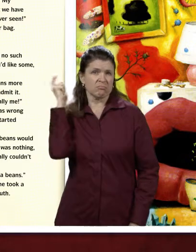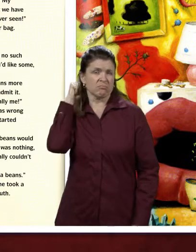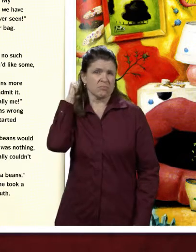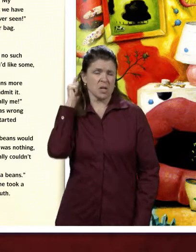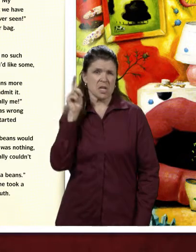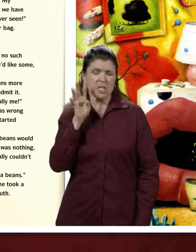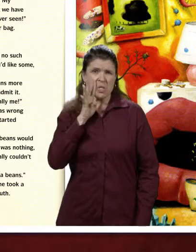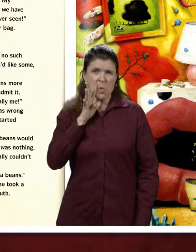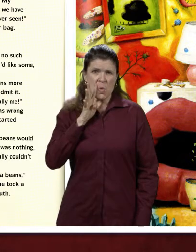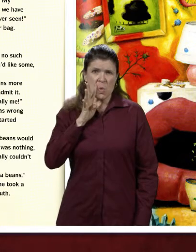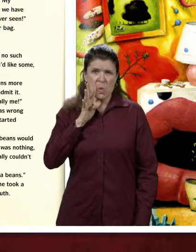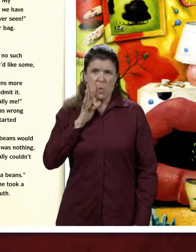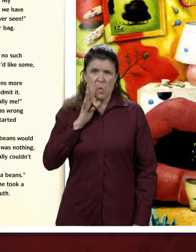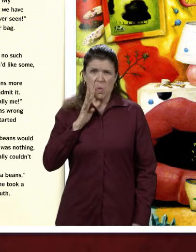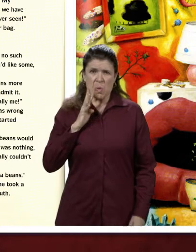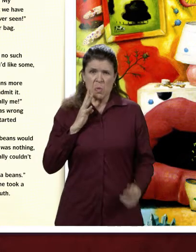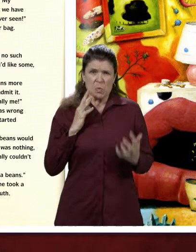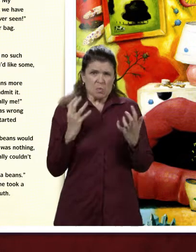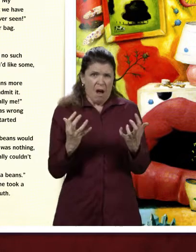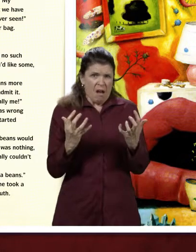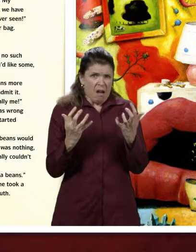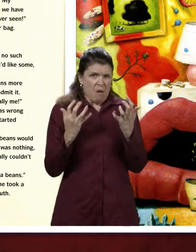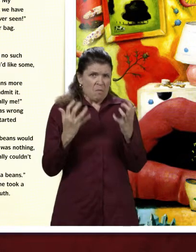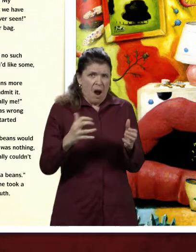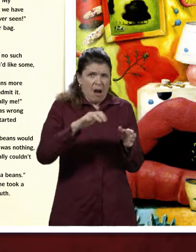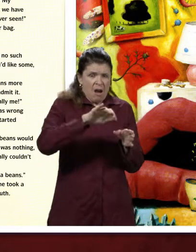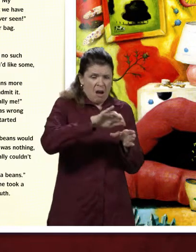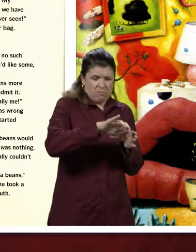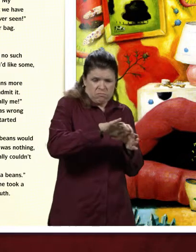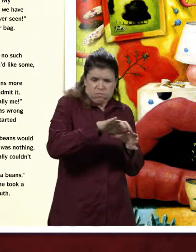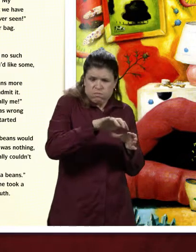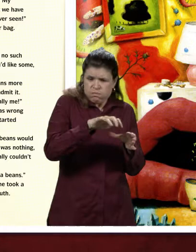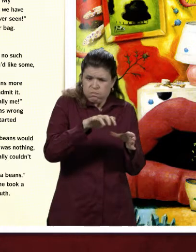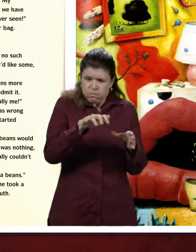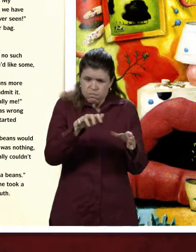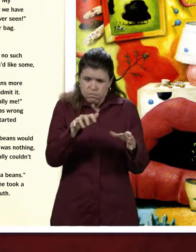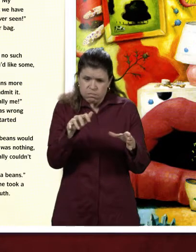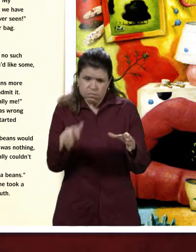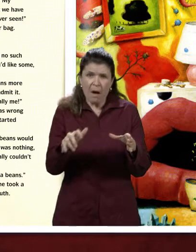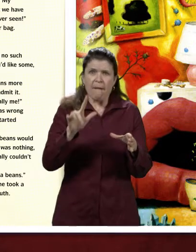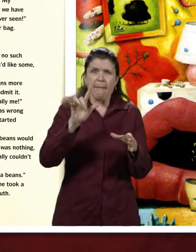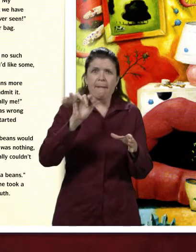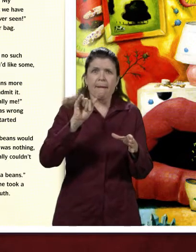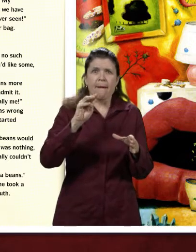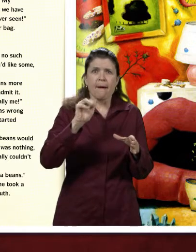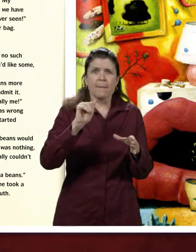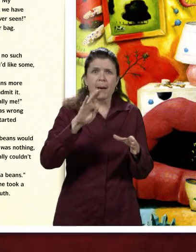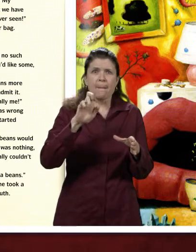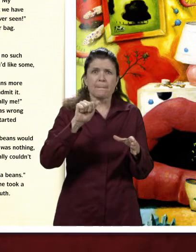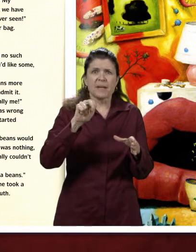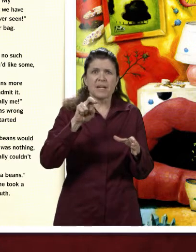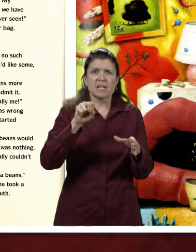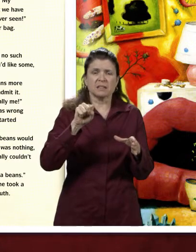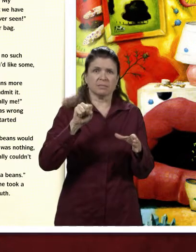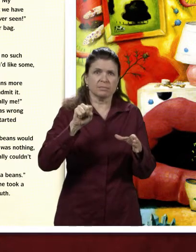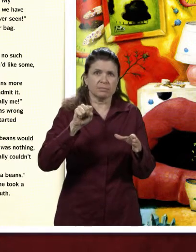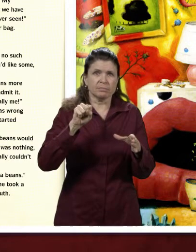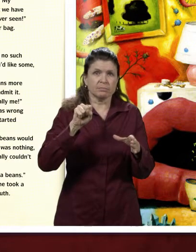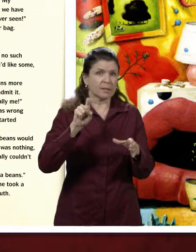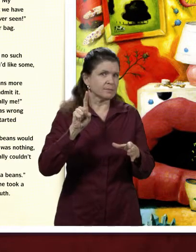Camilla wanted a big, heaping plateful of lima beans more than just about anything, but she was still afraid to admit